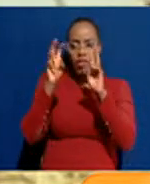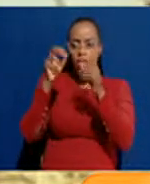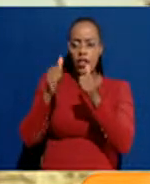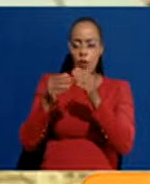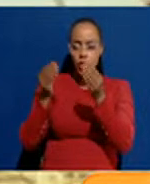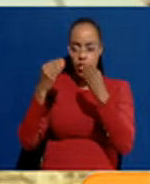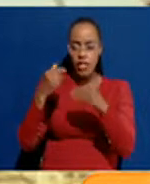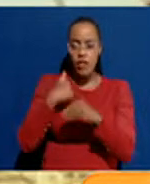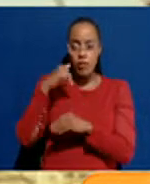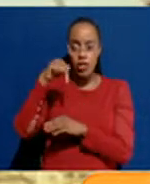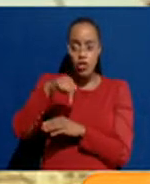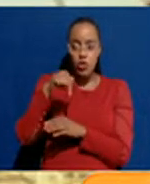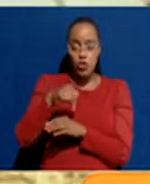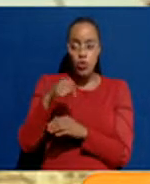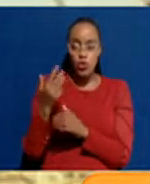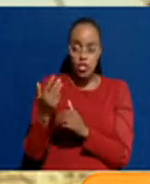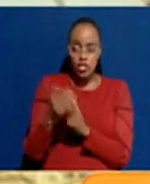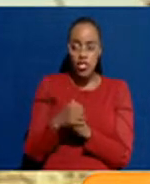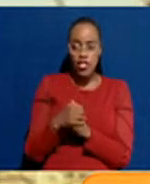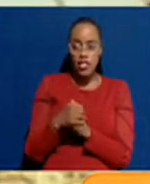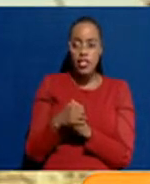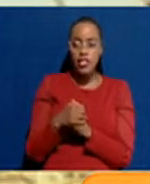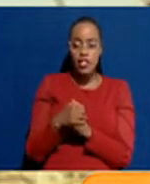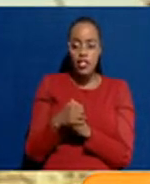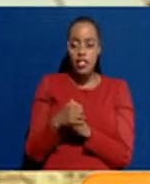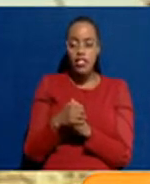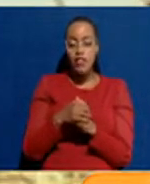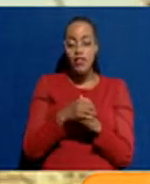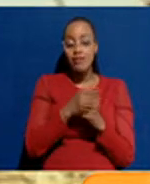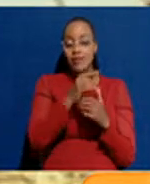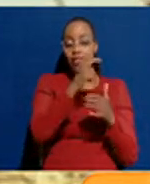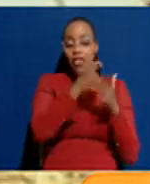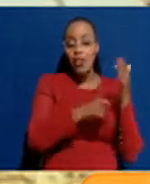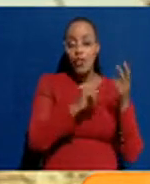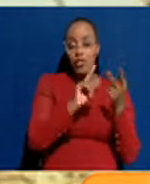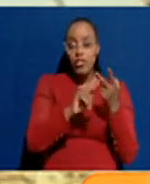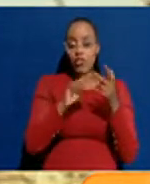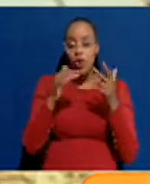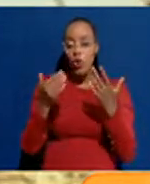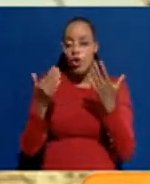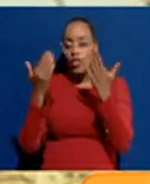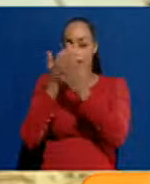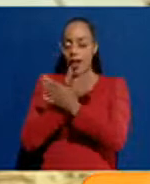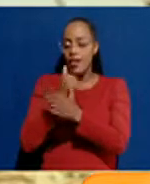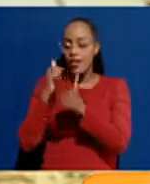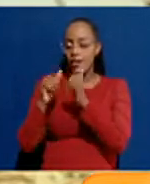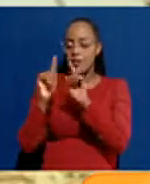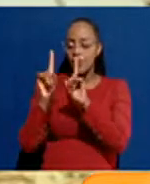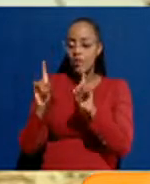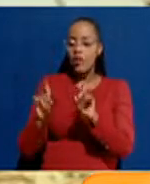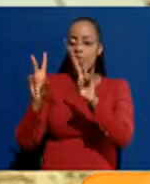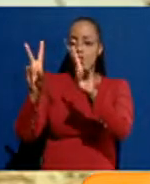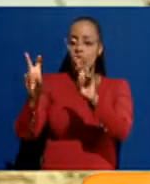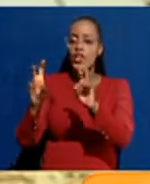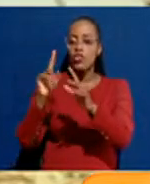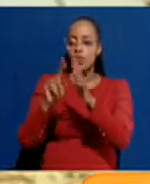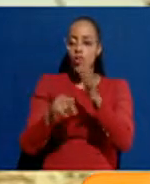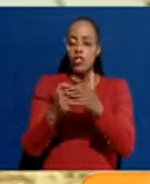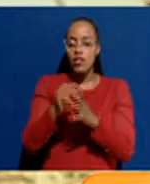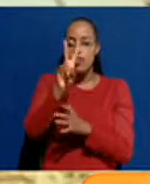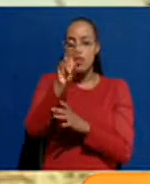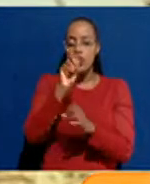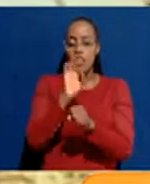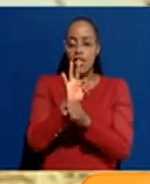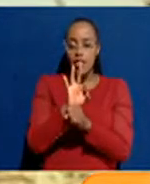this explainer. Is it the costs or is it darkness? So the issue was, in